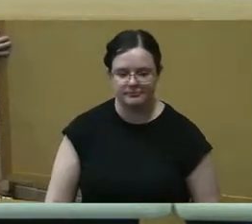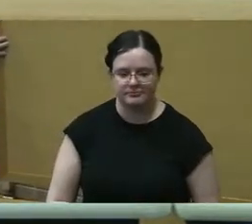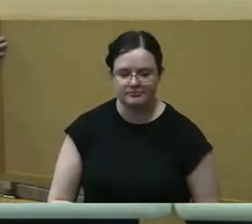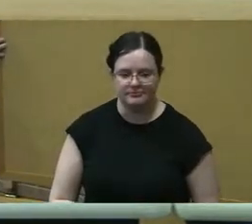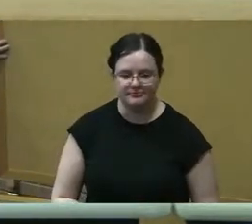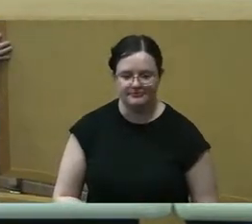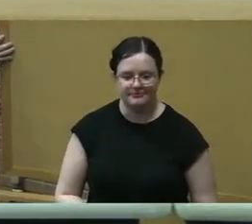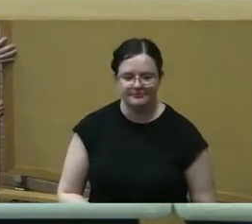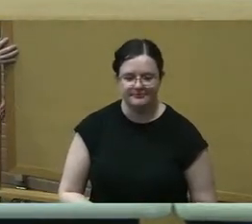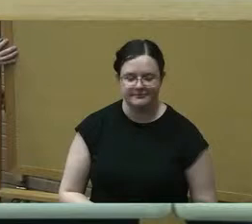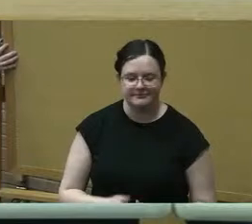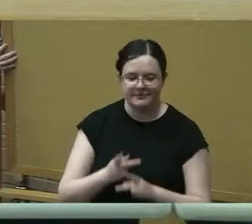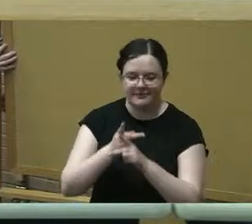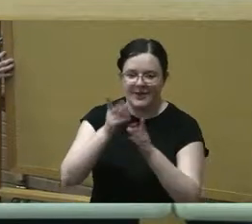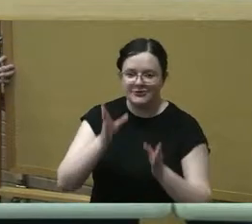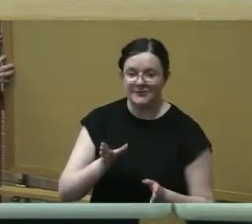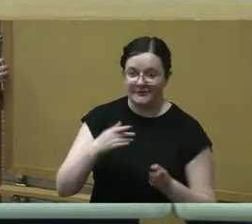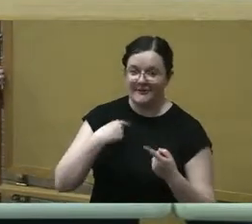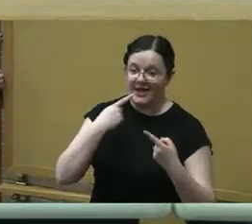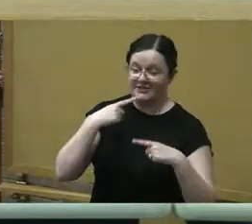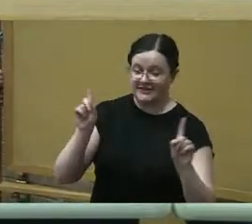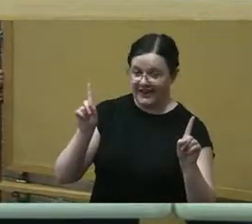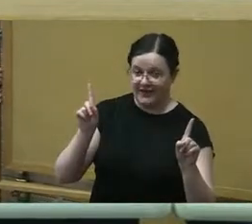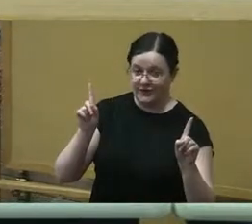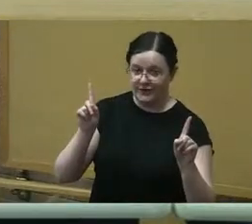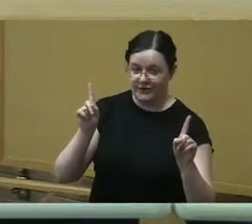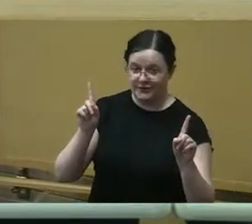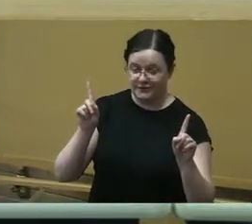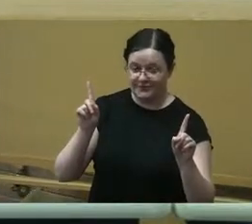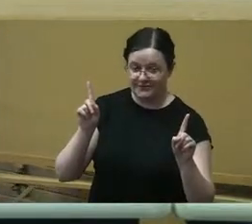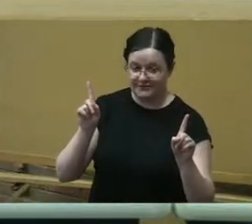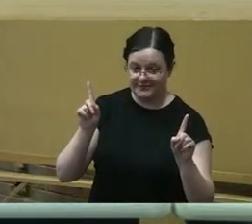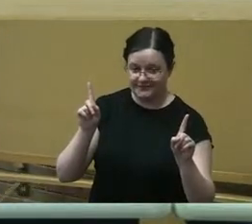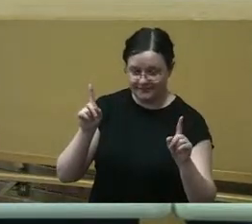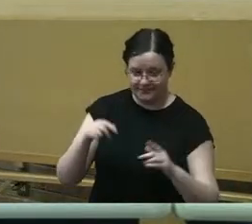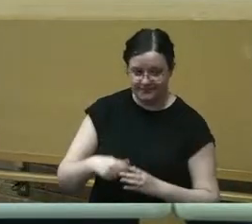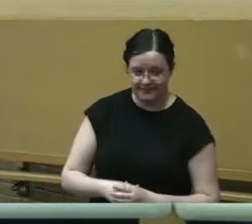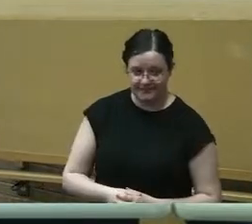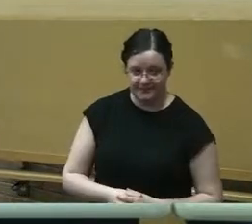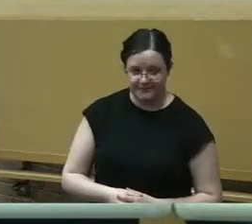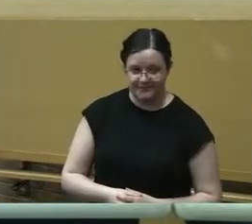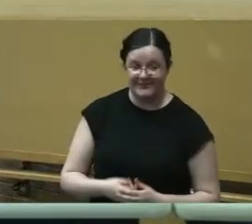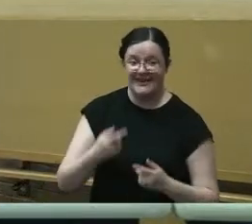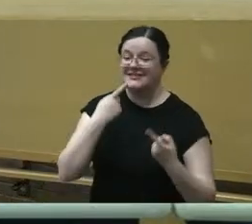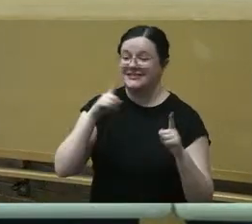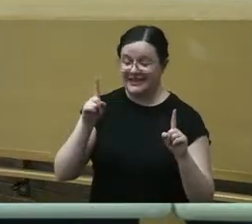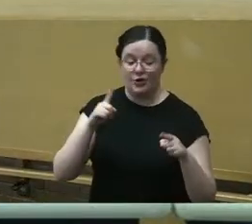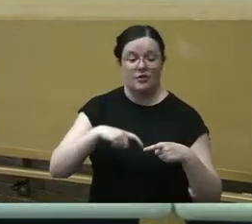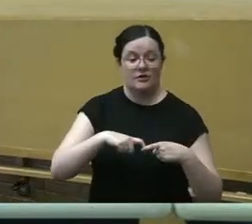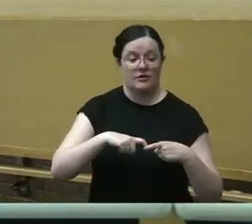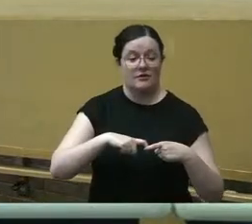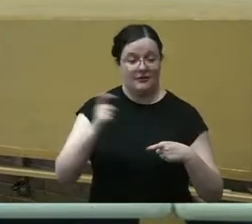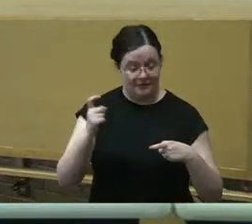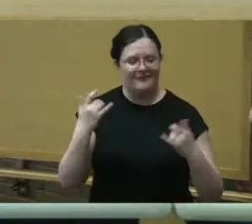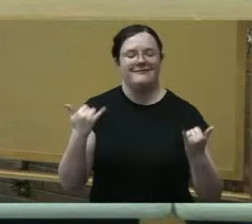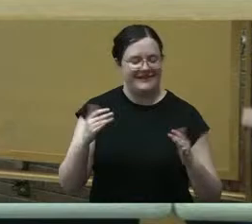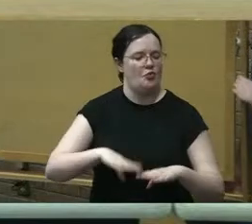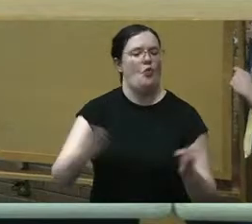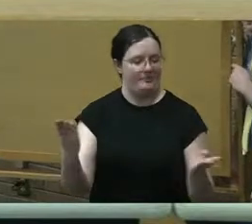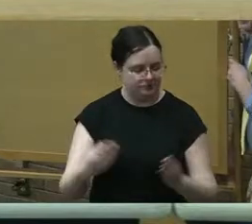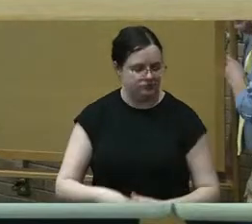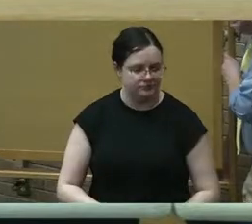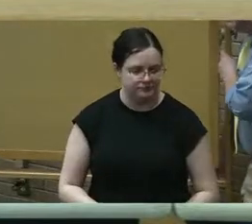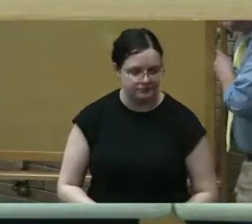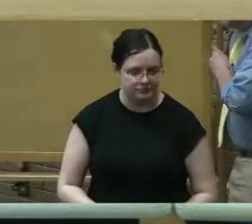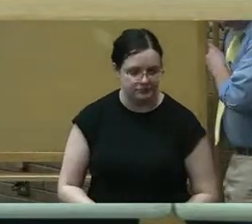So I declare that with the item having been taken off the table, the public hearing is open. Is